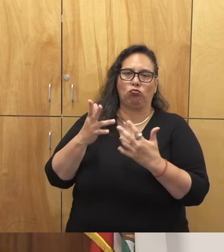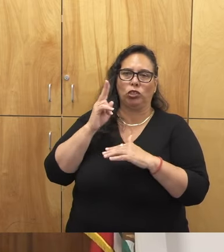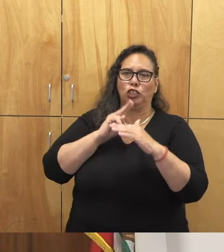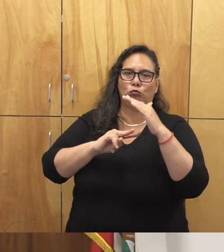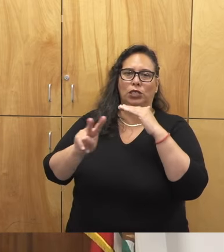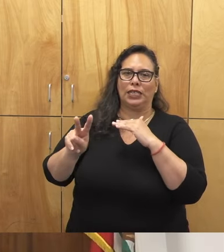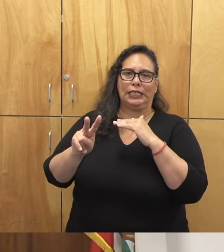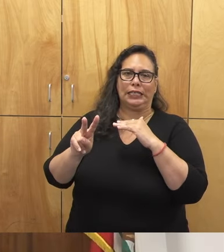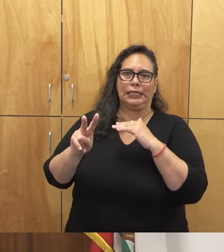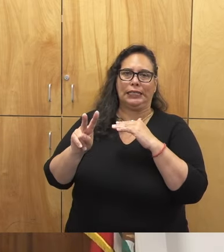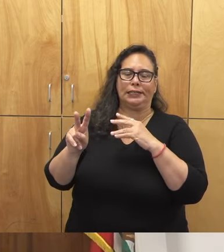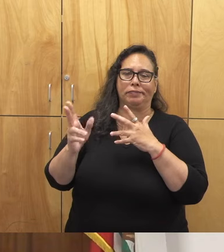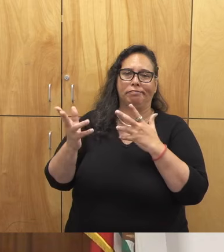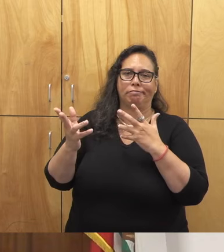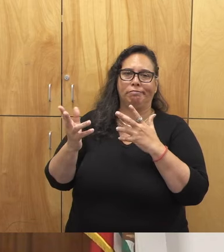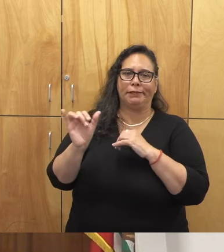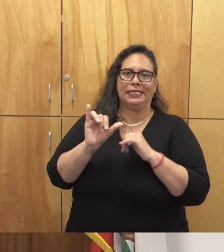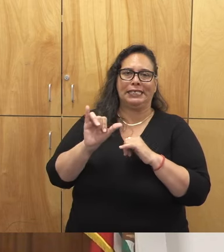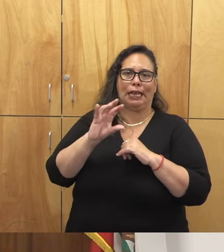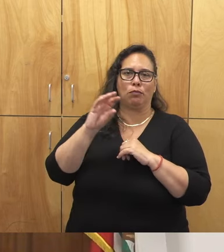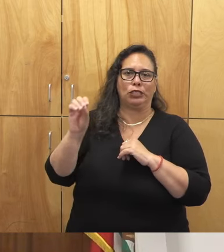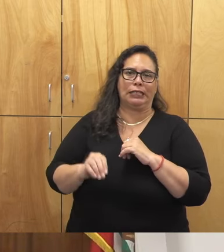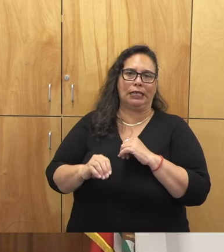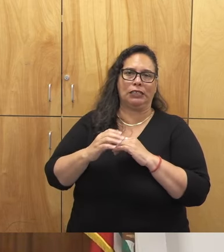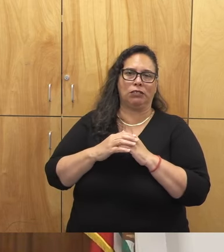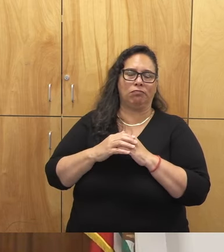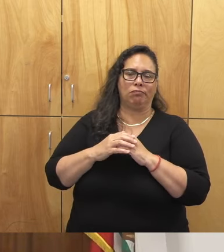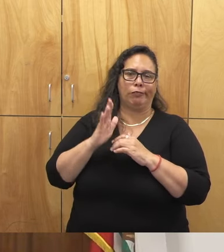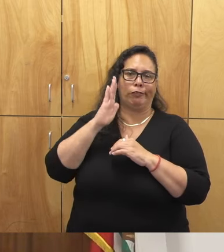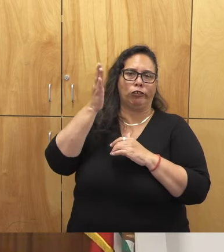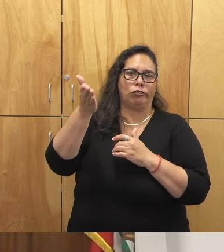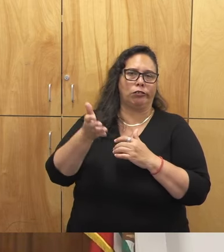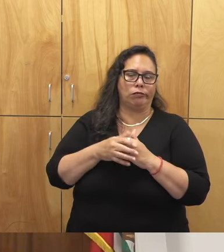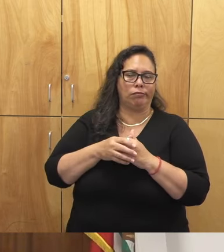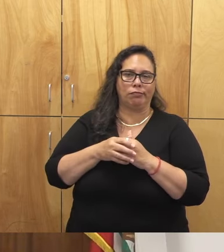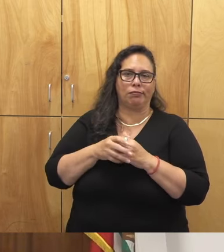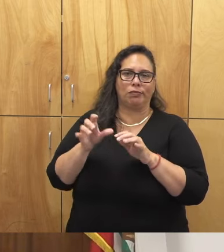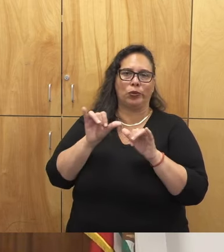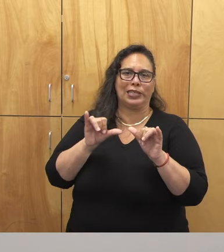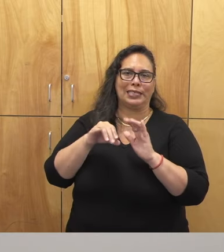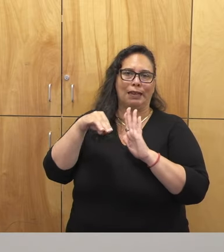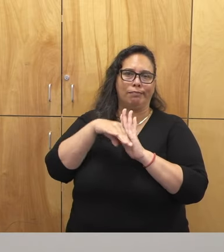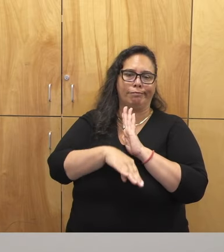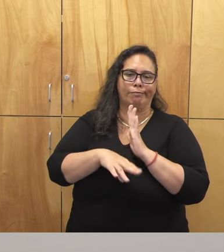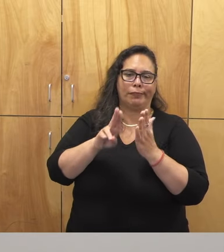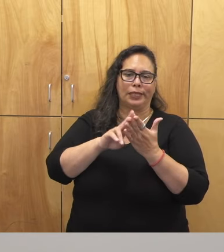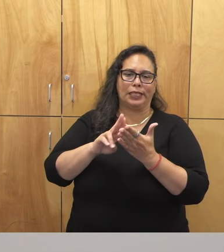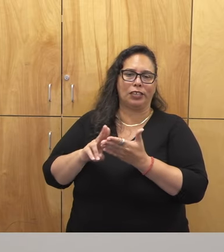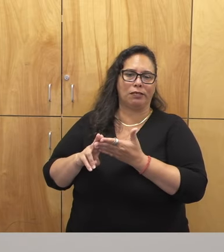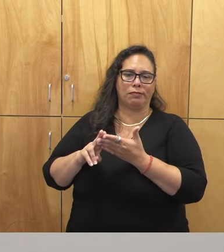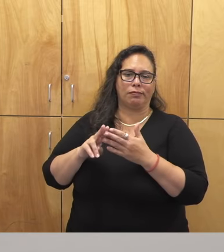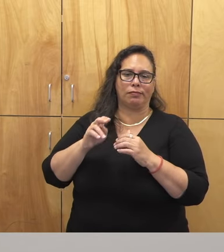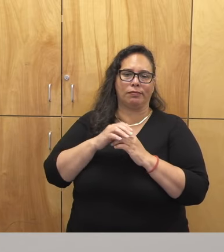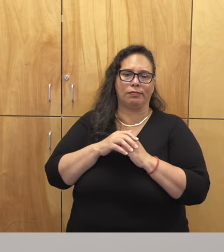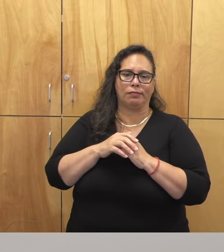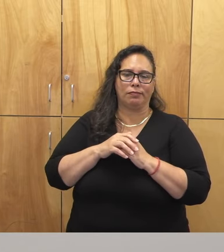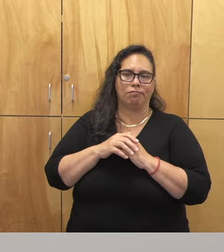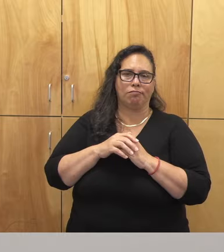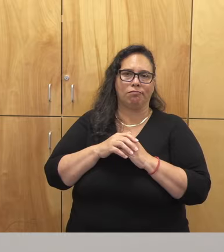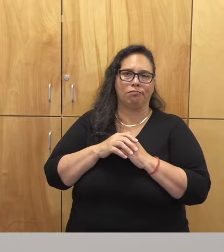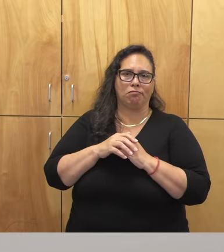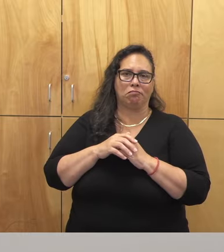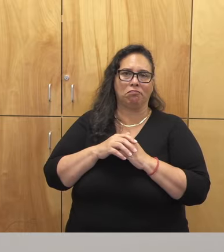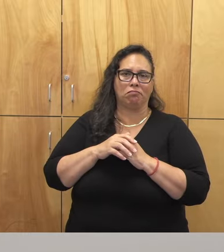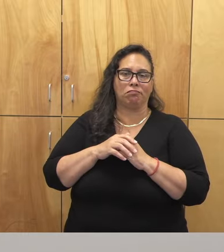the same percentage out with the same declining enrollment and projecting the same percentage